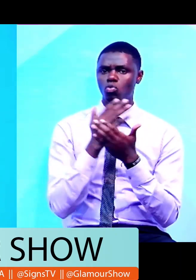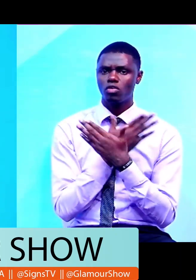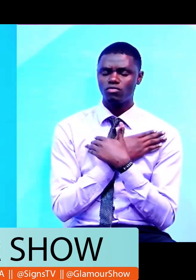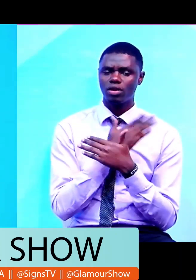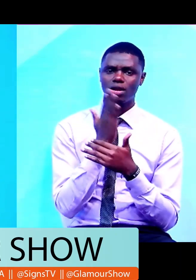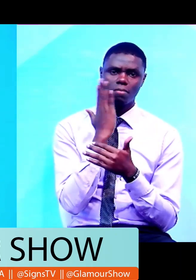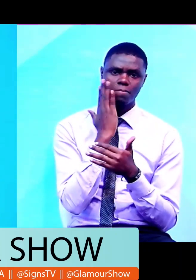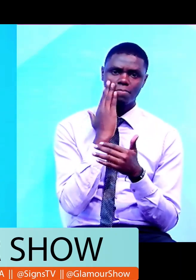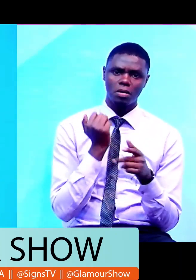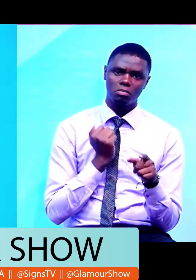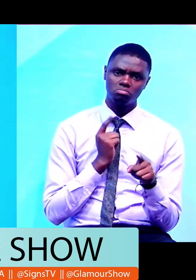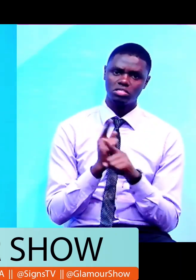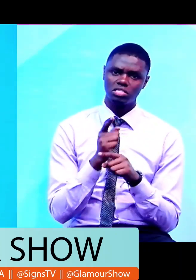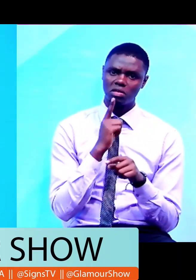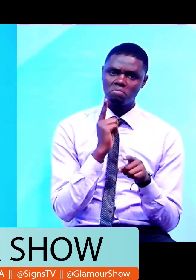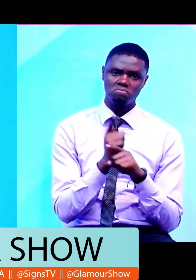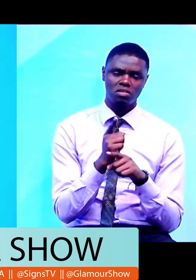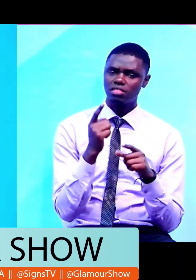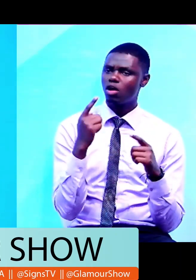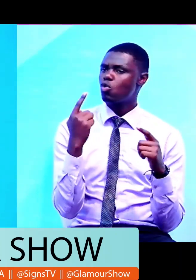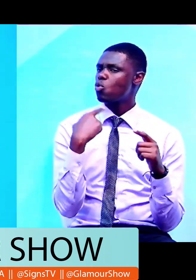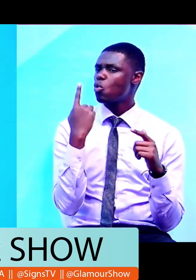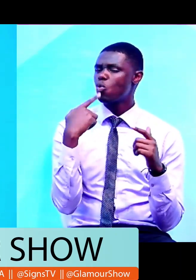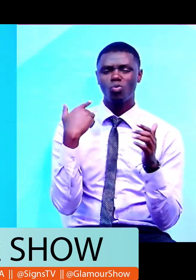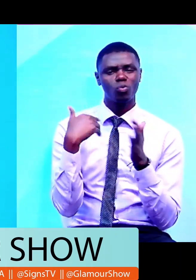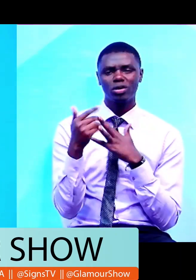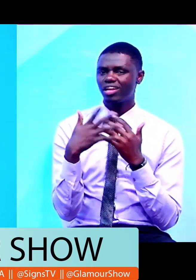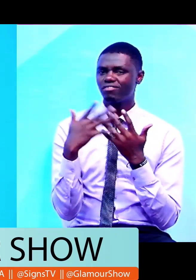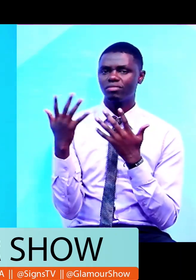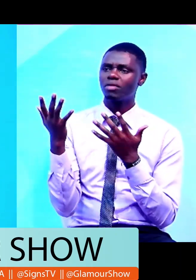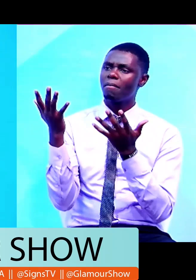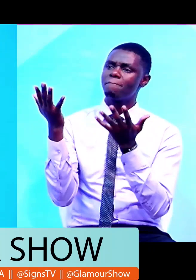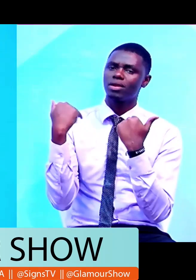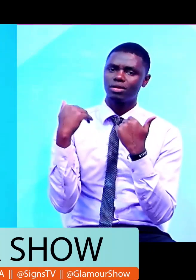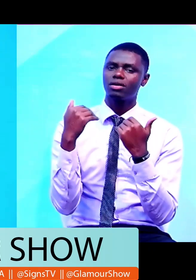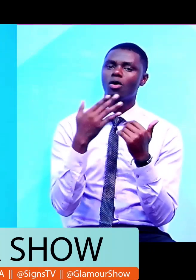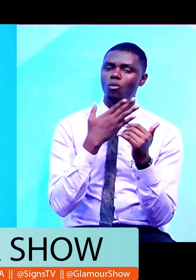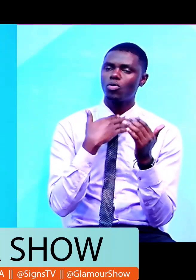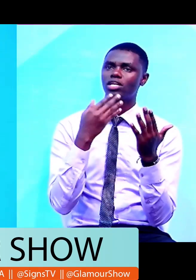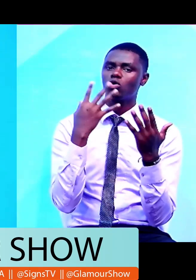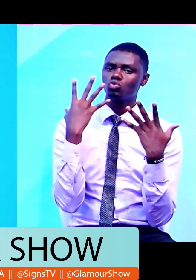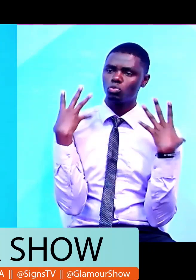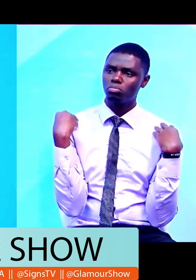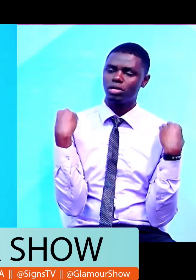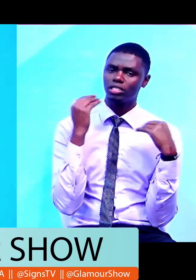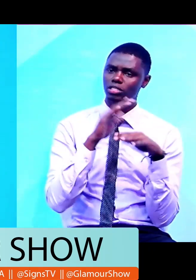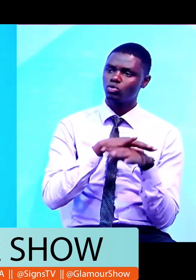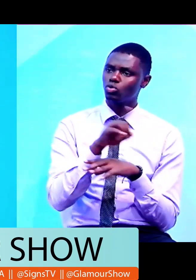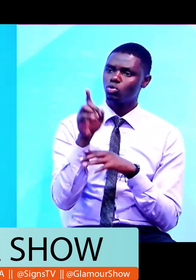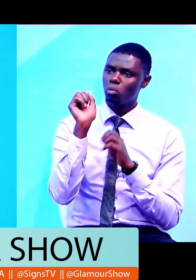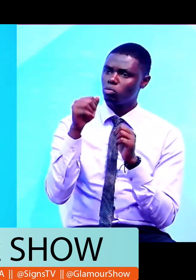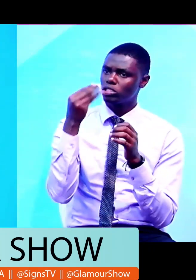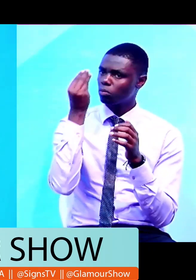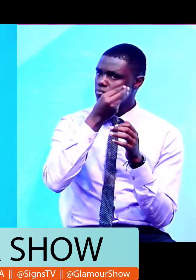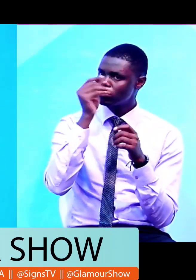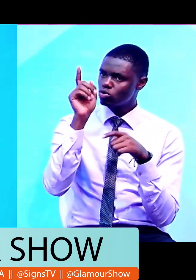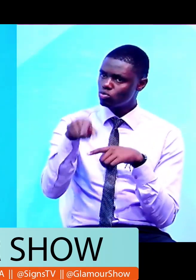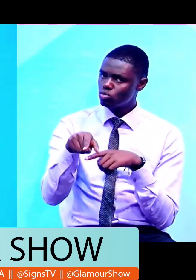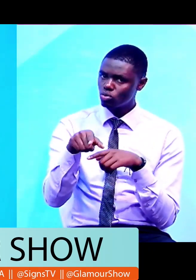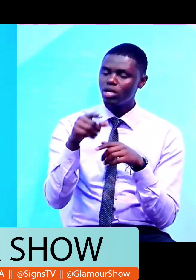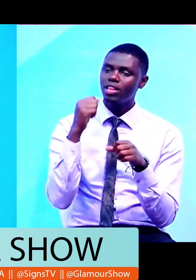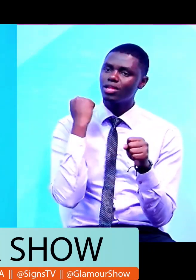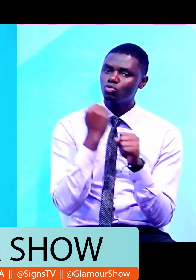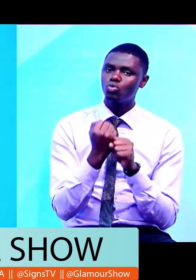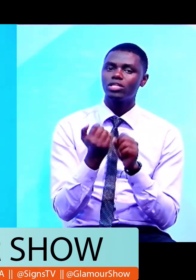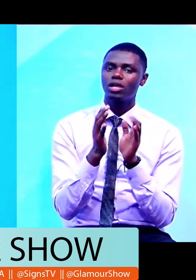your sister, your brother, whoever is there, tell them, I want to practice on you. Can I do it? Do it